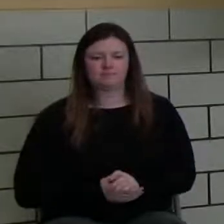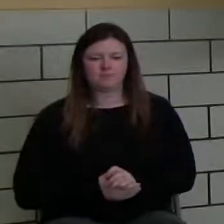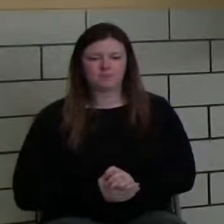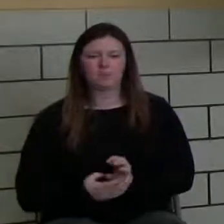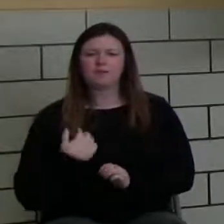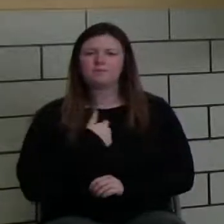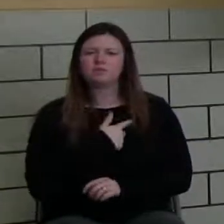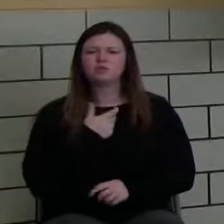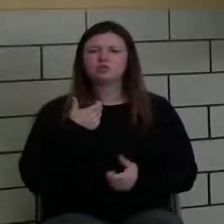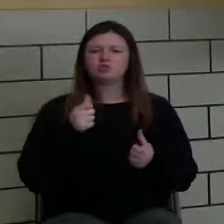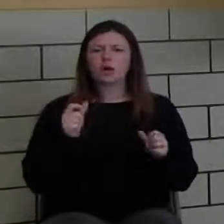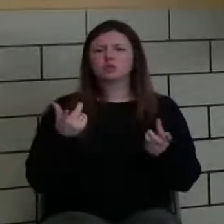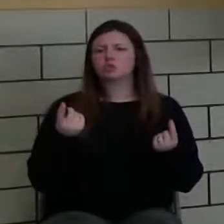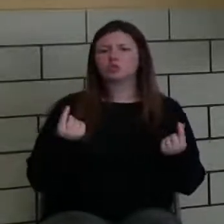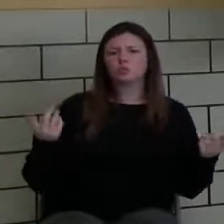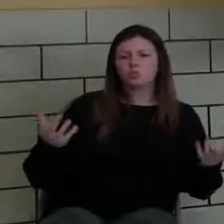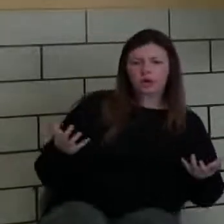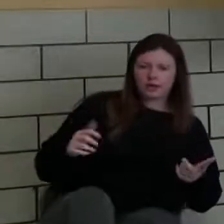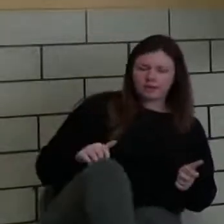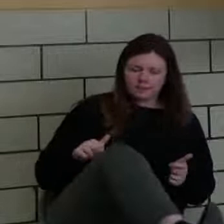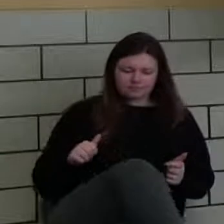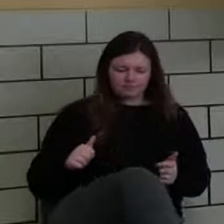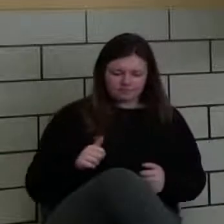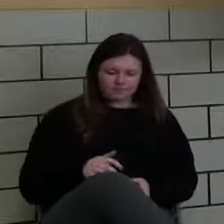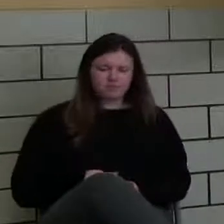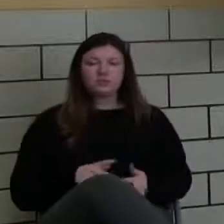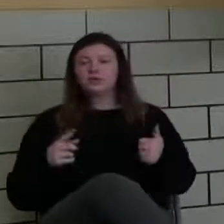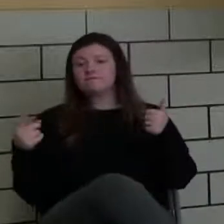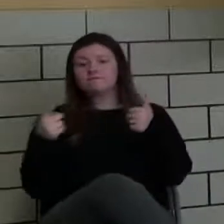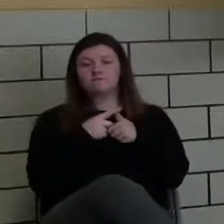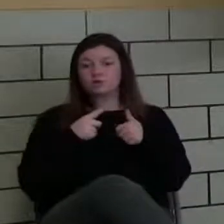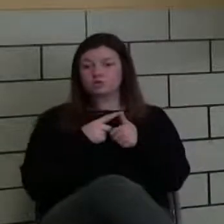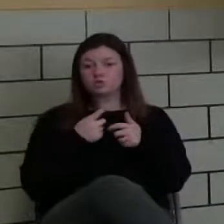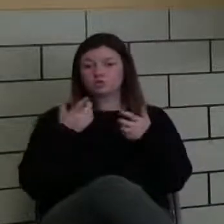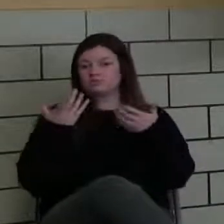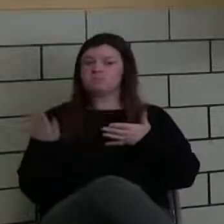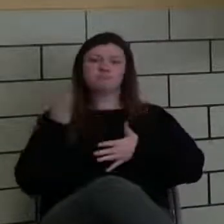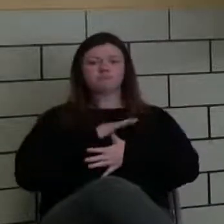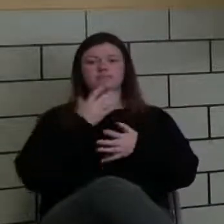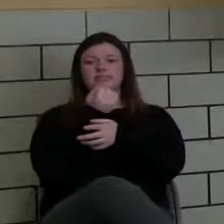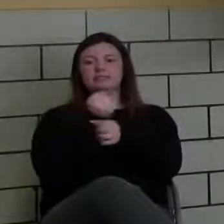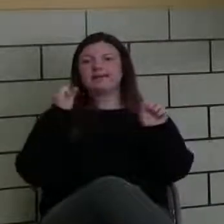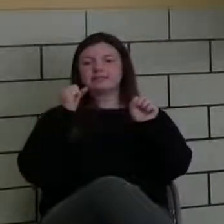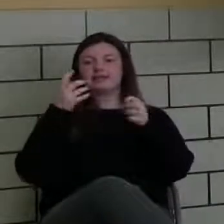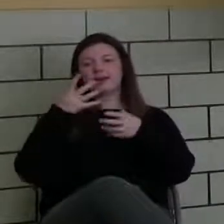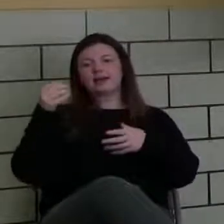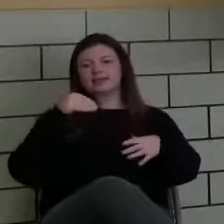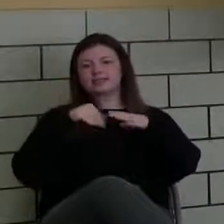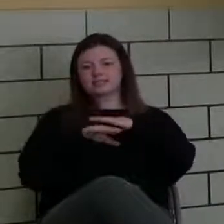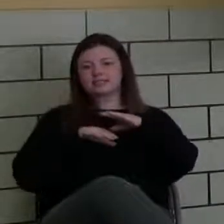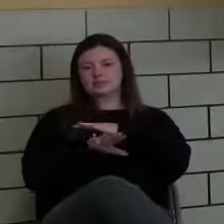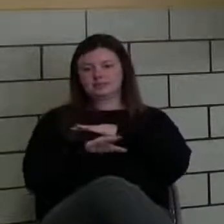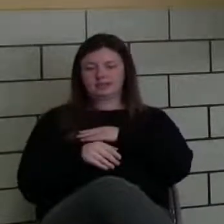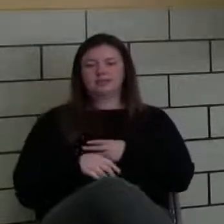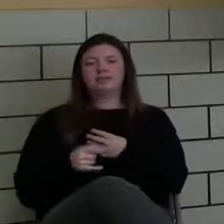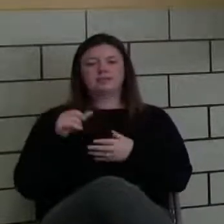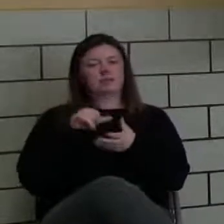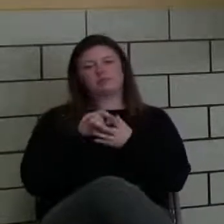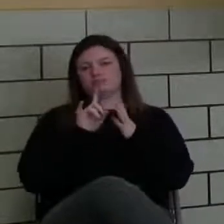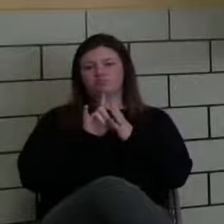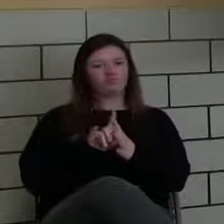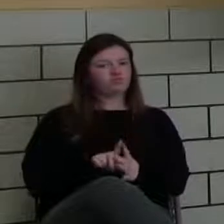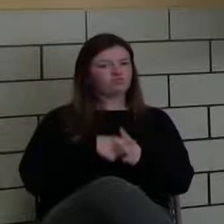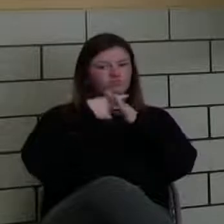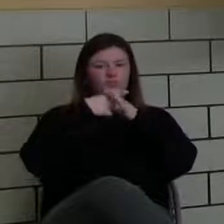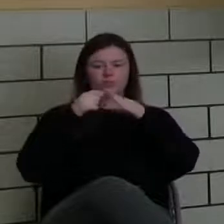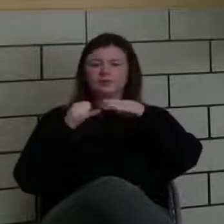What we're trying to do here in these spaces is first and foremost safety and accessibility. That's where we started with the foundation of